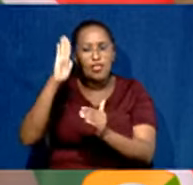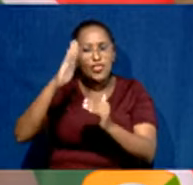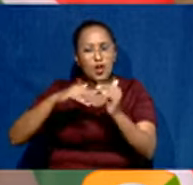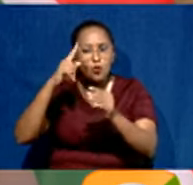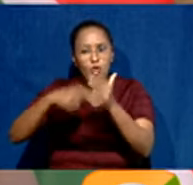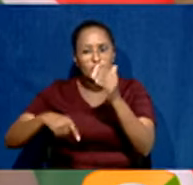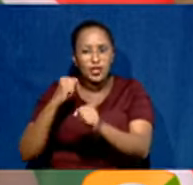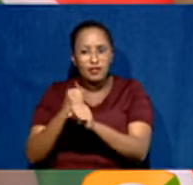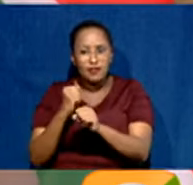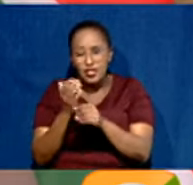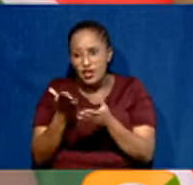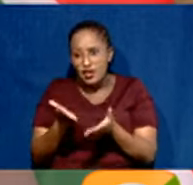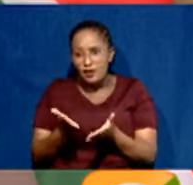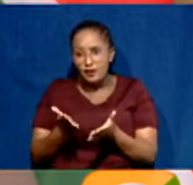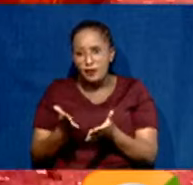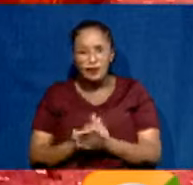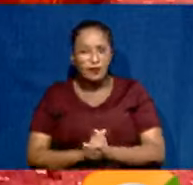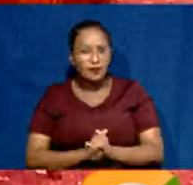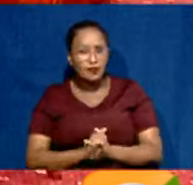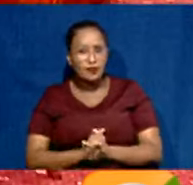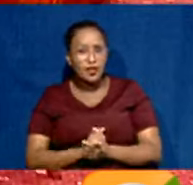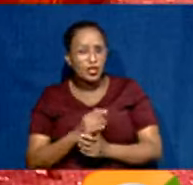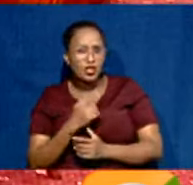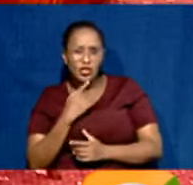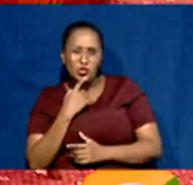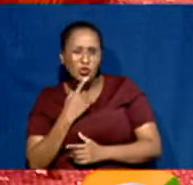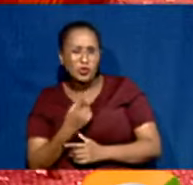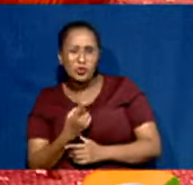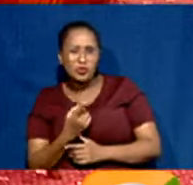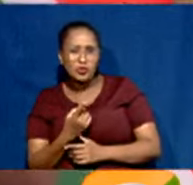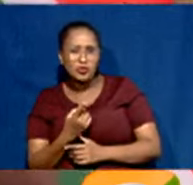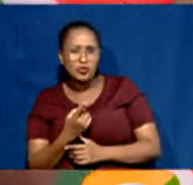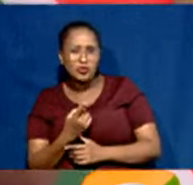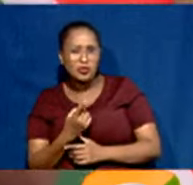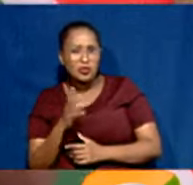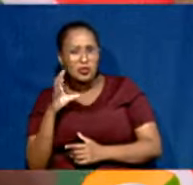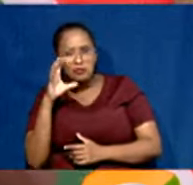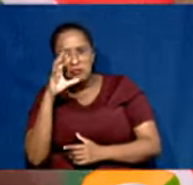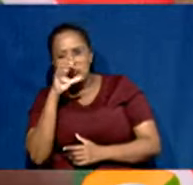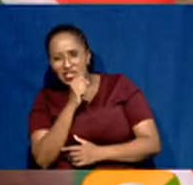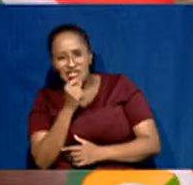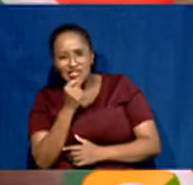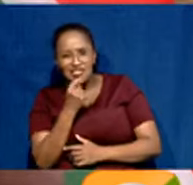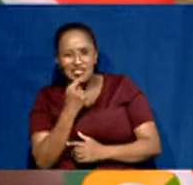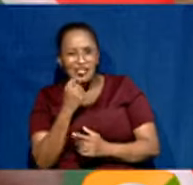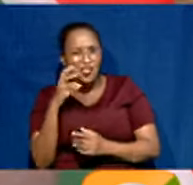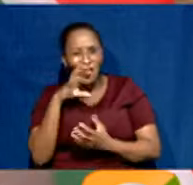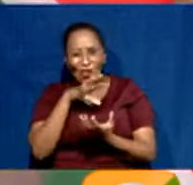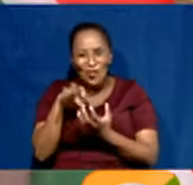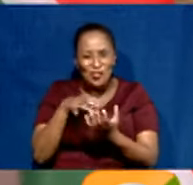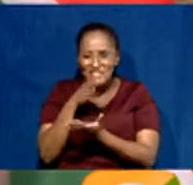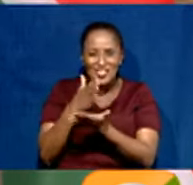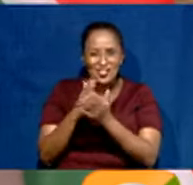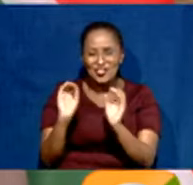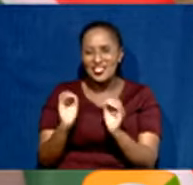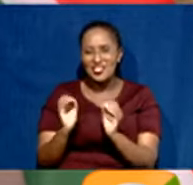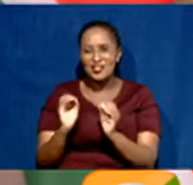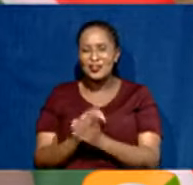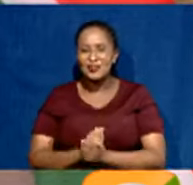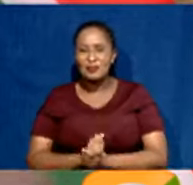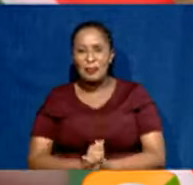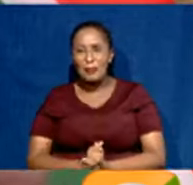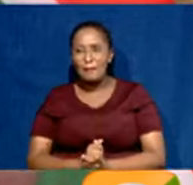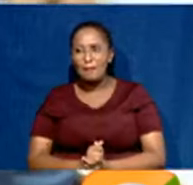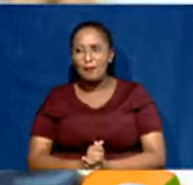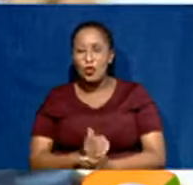doing. Mr. President, let's just take a look at the data. So don't misrepresent facts. Let's talk about the correct position. The data you have from the